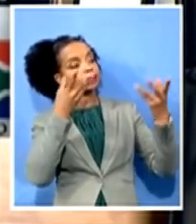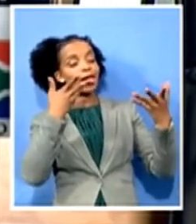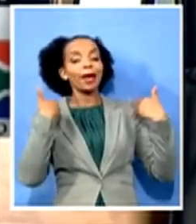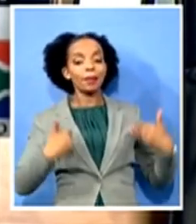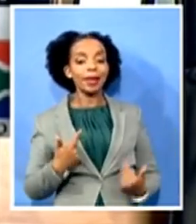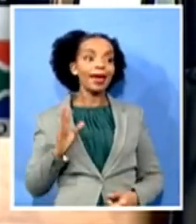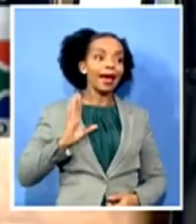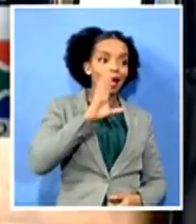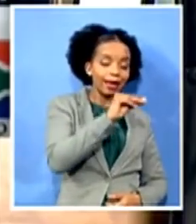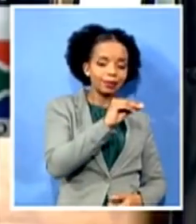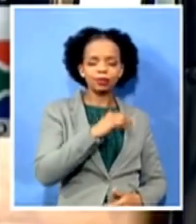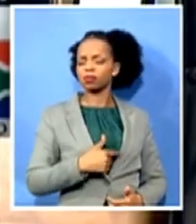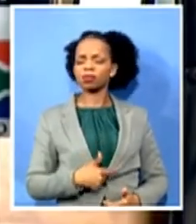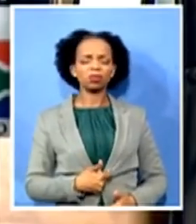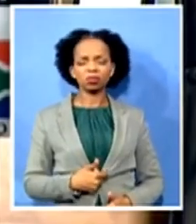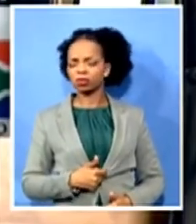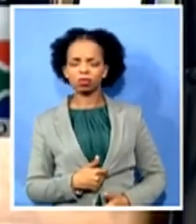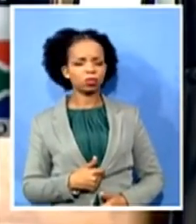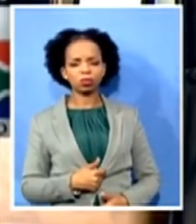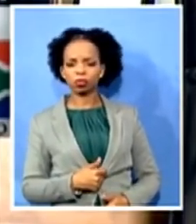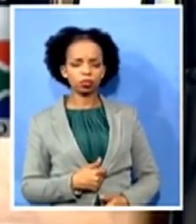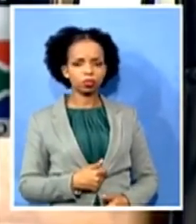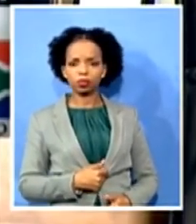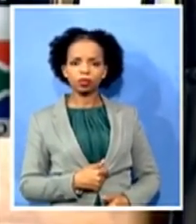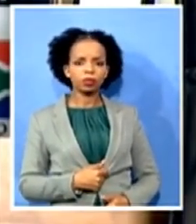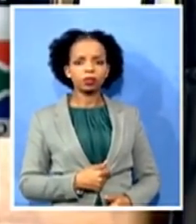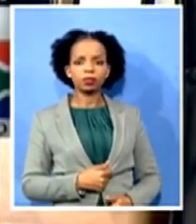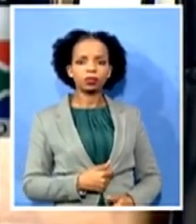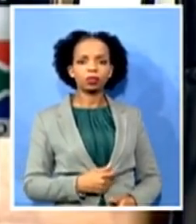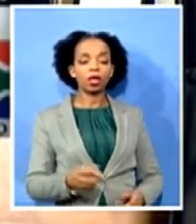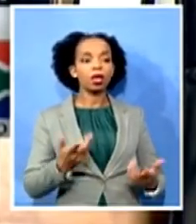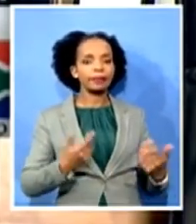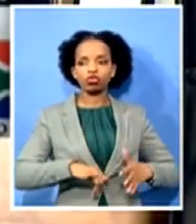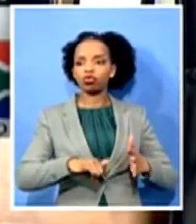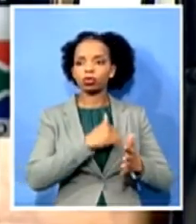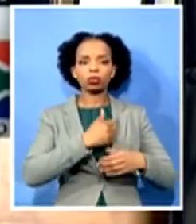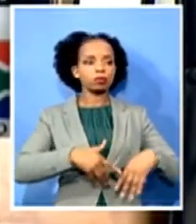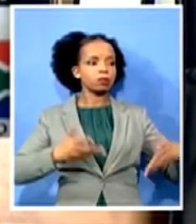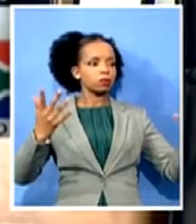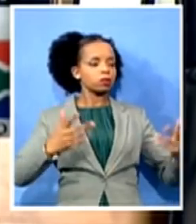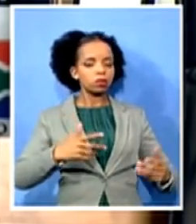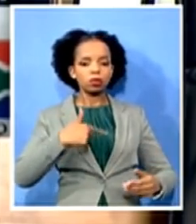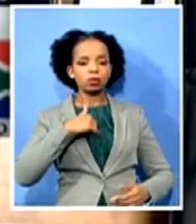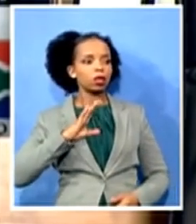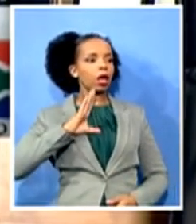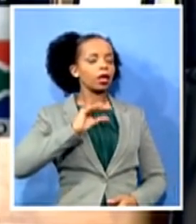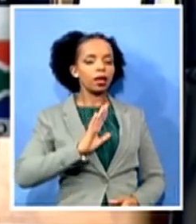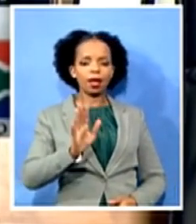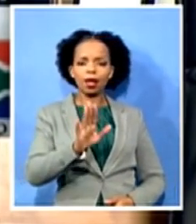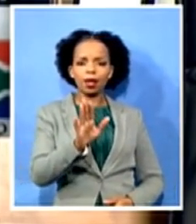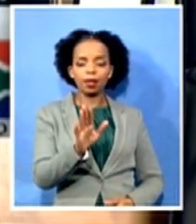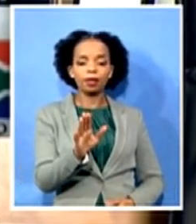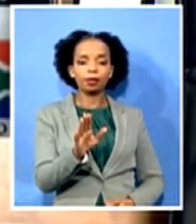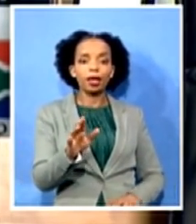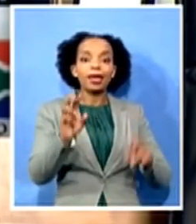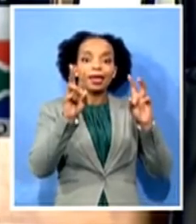a database from nowhere. The issue was brought to me. It was given to me as an information that